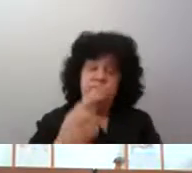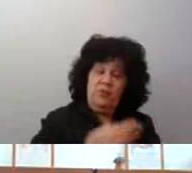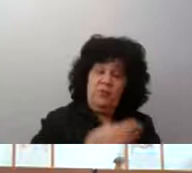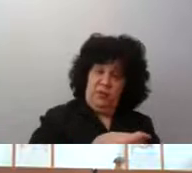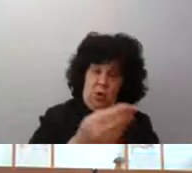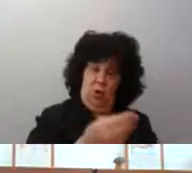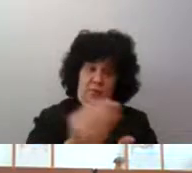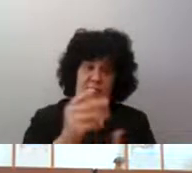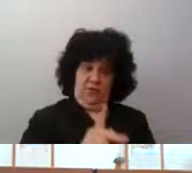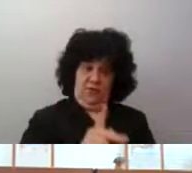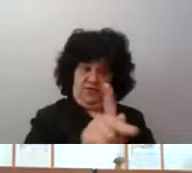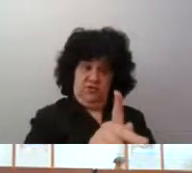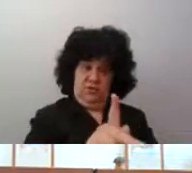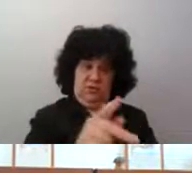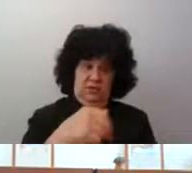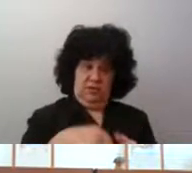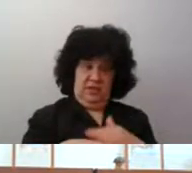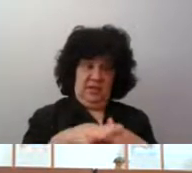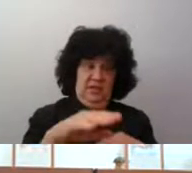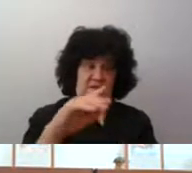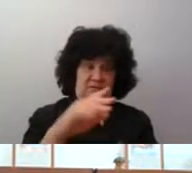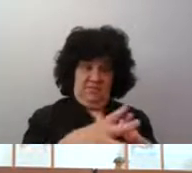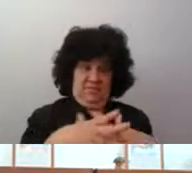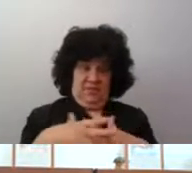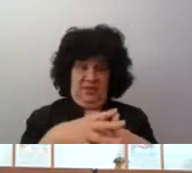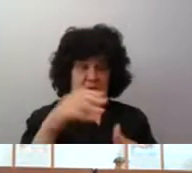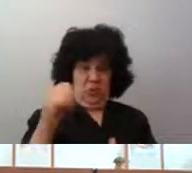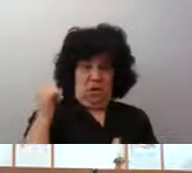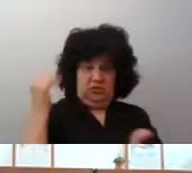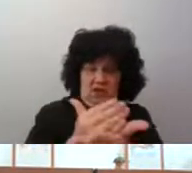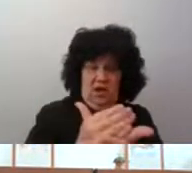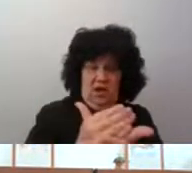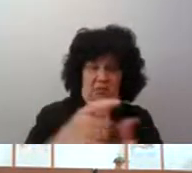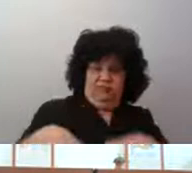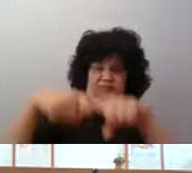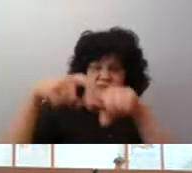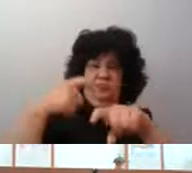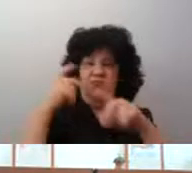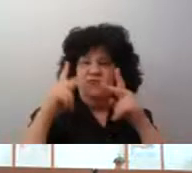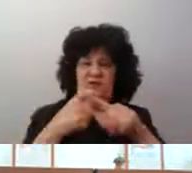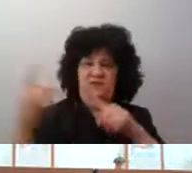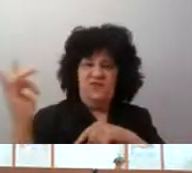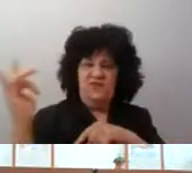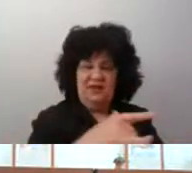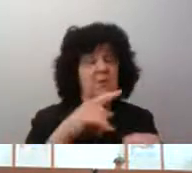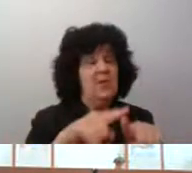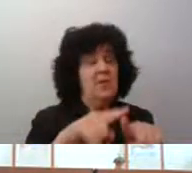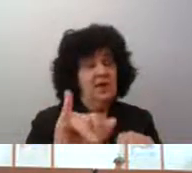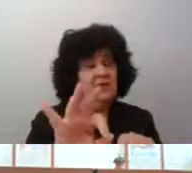going to stop people from flying. GSA isn't going to do that. But if agency